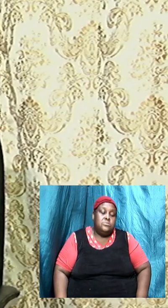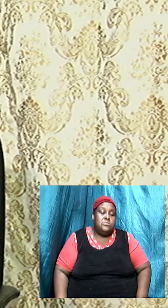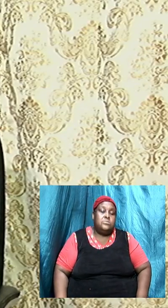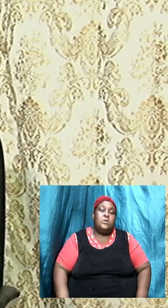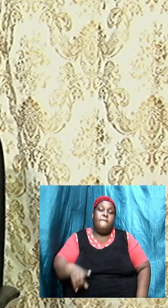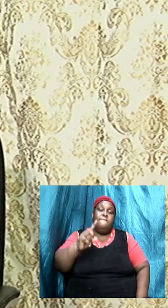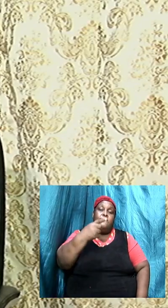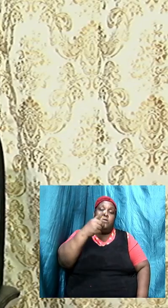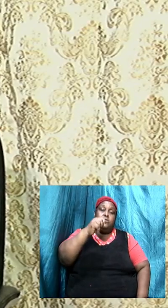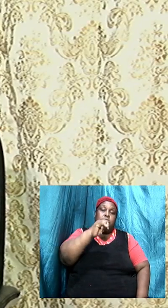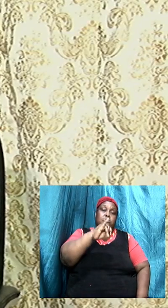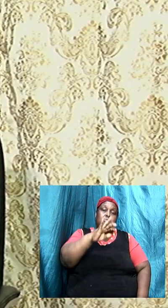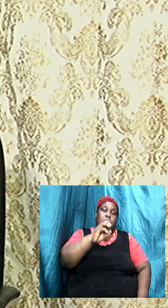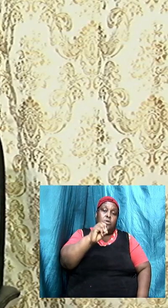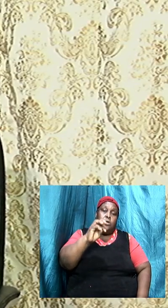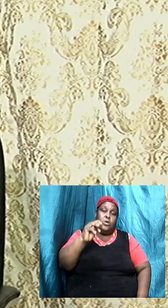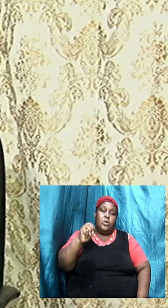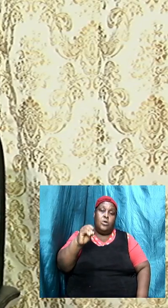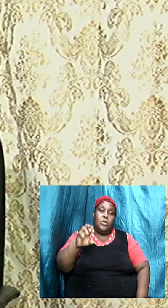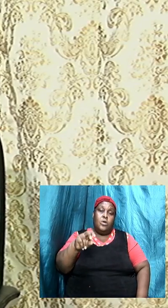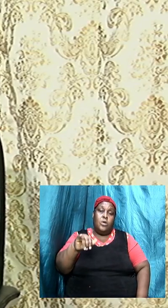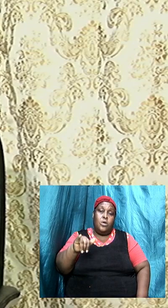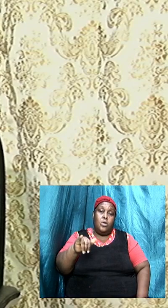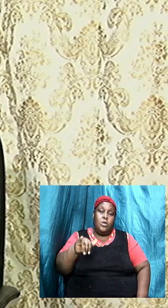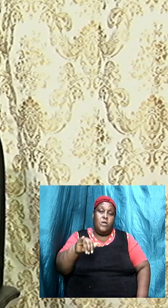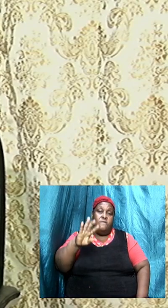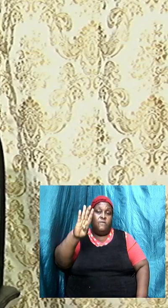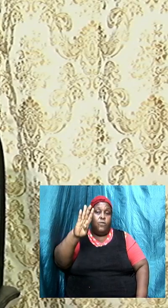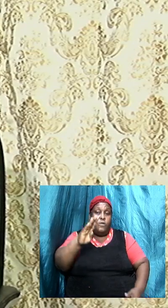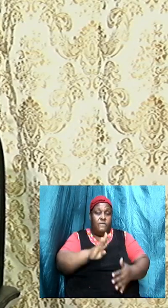1 Timothy 4, 1 to 3.